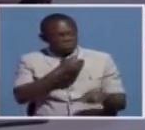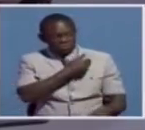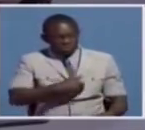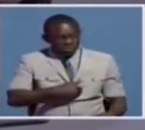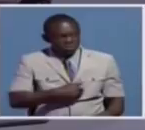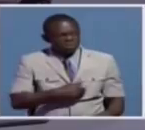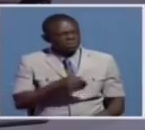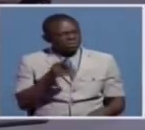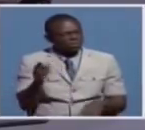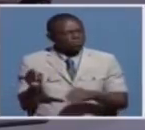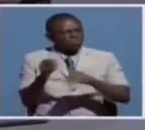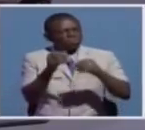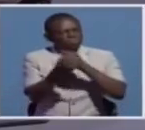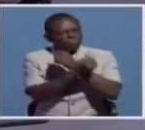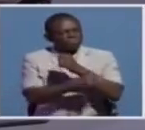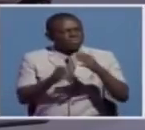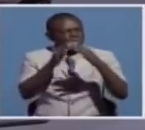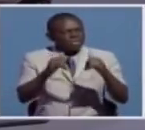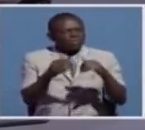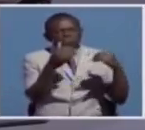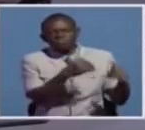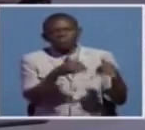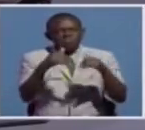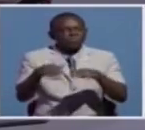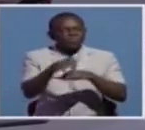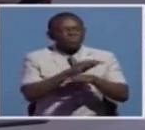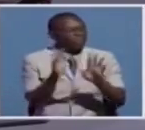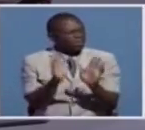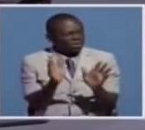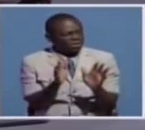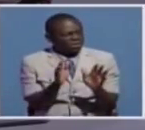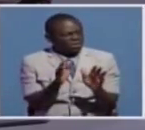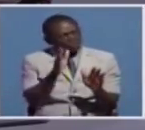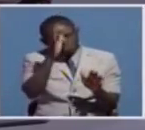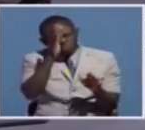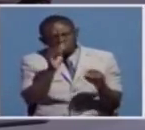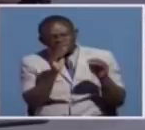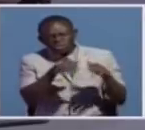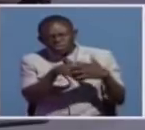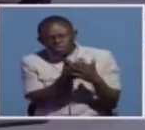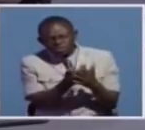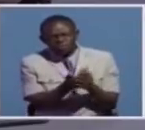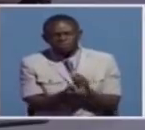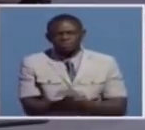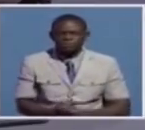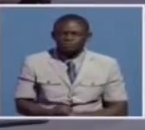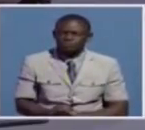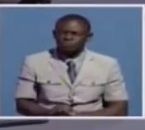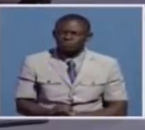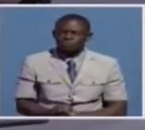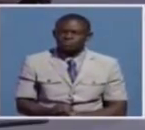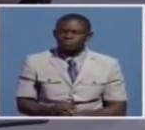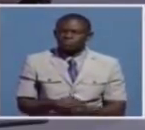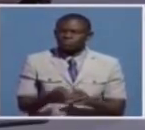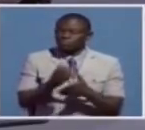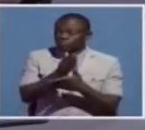touch anything. You don't have to do your work. Did that affect how you were brought up? I think maybe for the ones who were born in State House, because they didn't